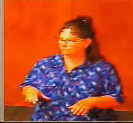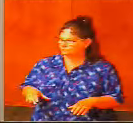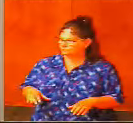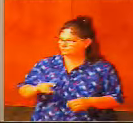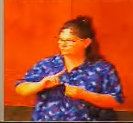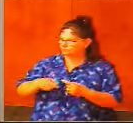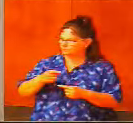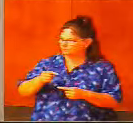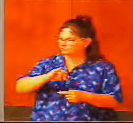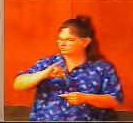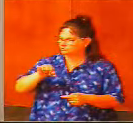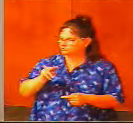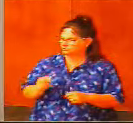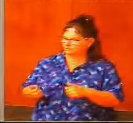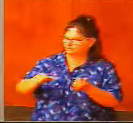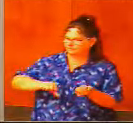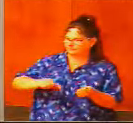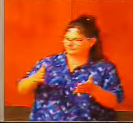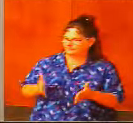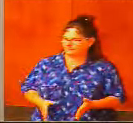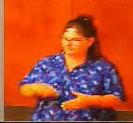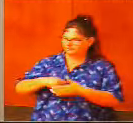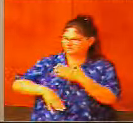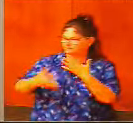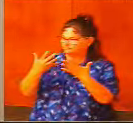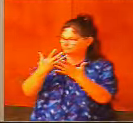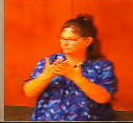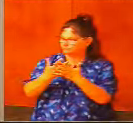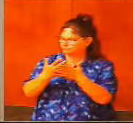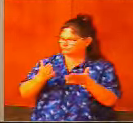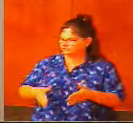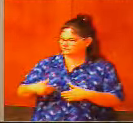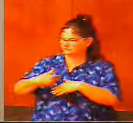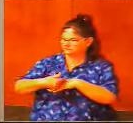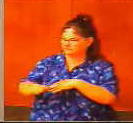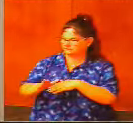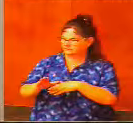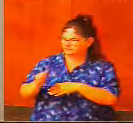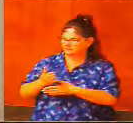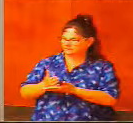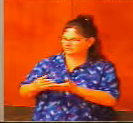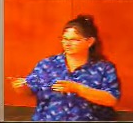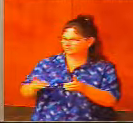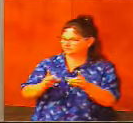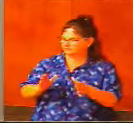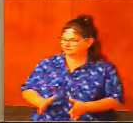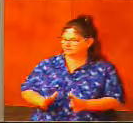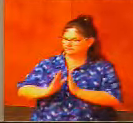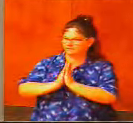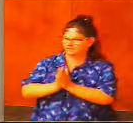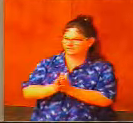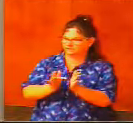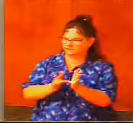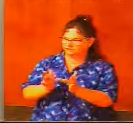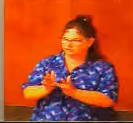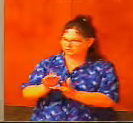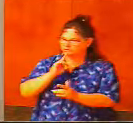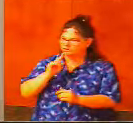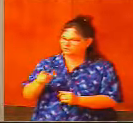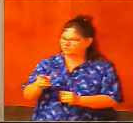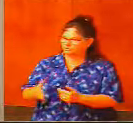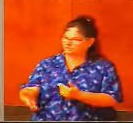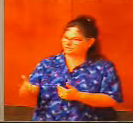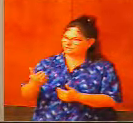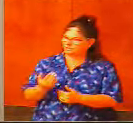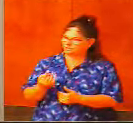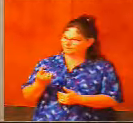When John the Baptist was in prison, he sent a couple of his disciples to ask Jesus, are you the coming one?